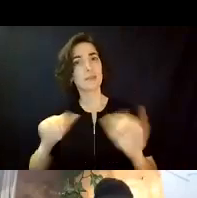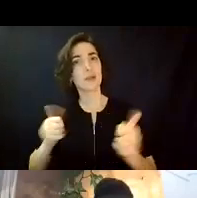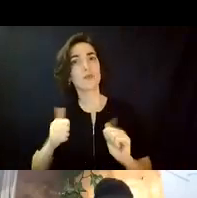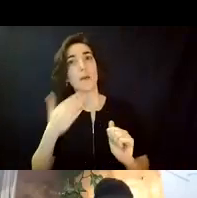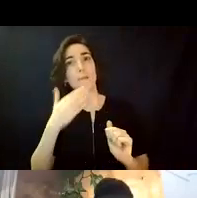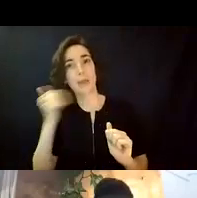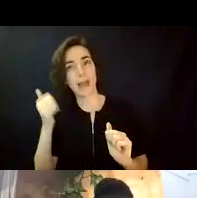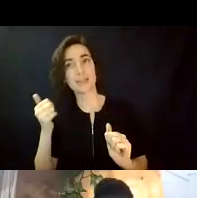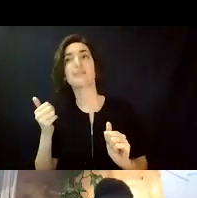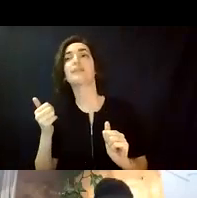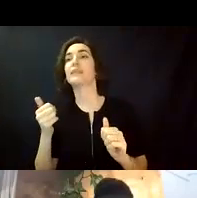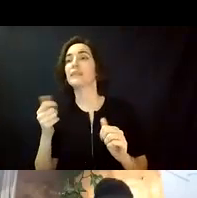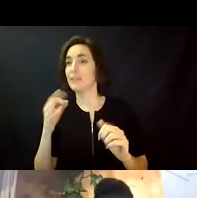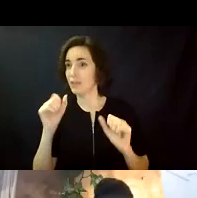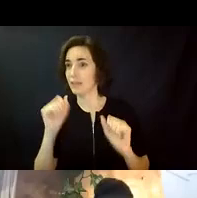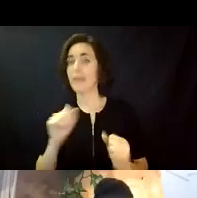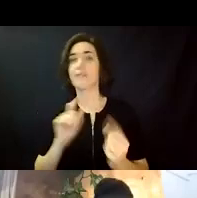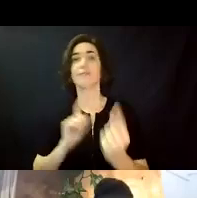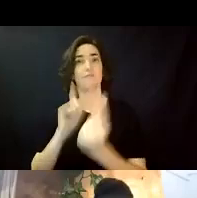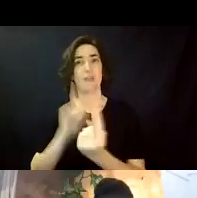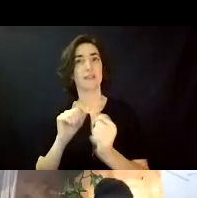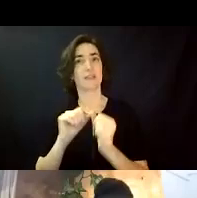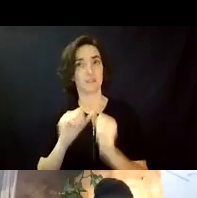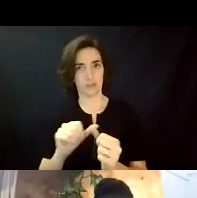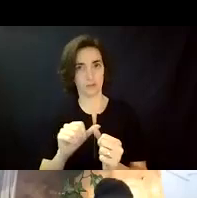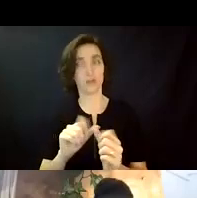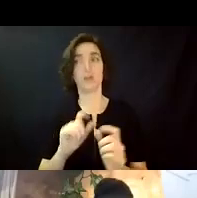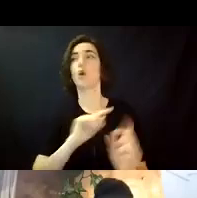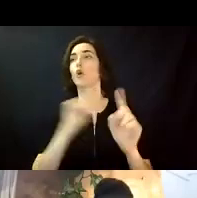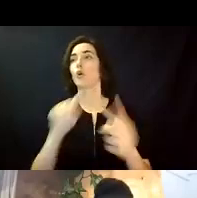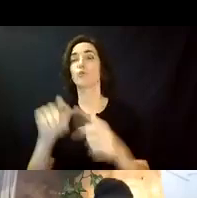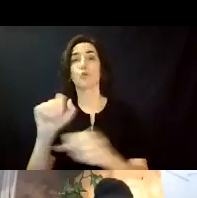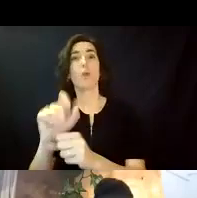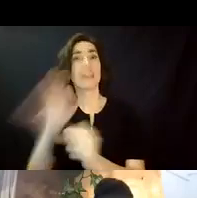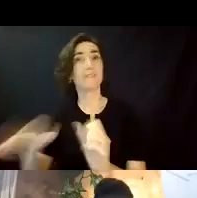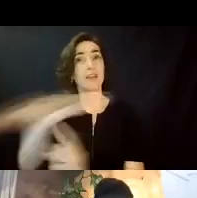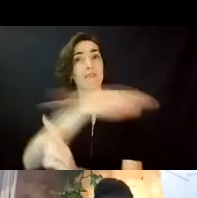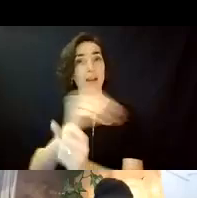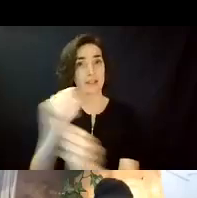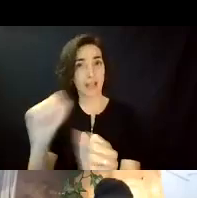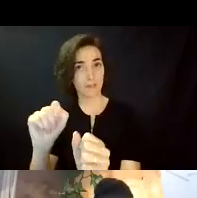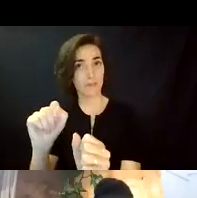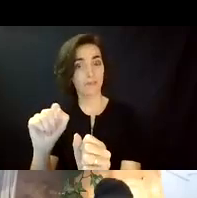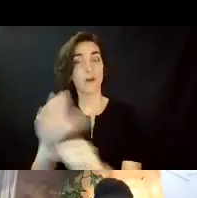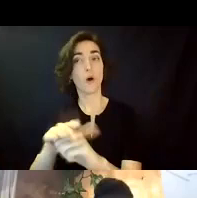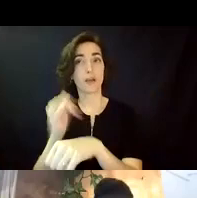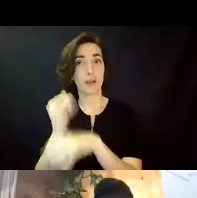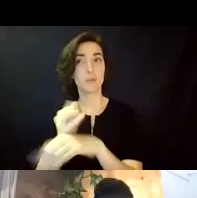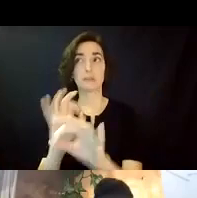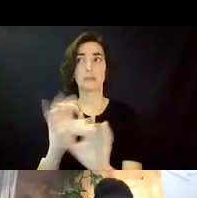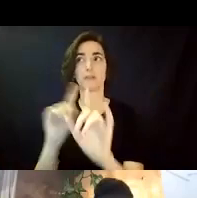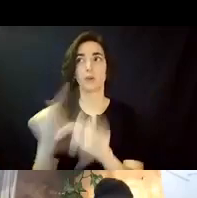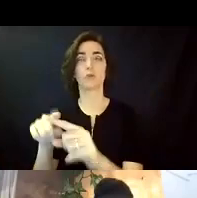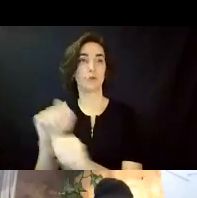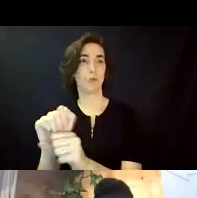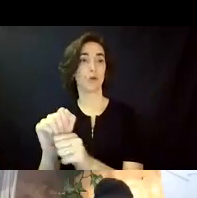face-to-face interaction, keep them going to work as long as it is a safe environment on campus. So it's really been a team